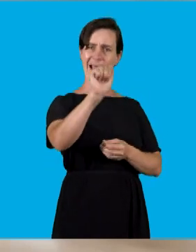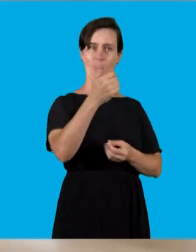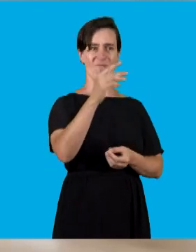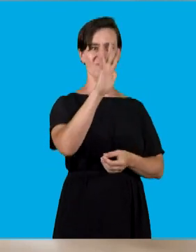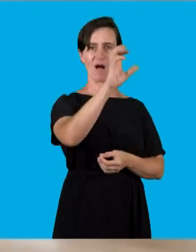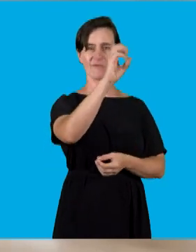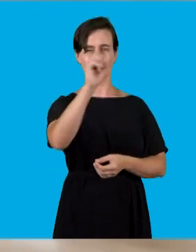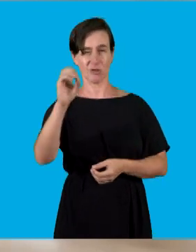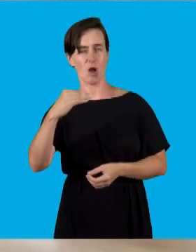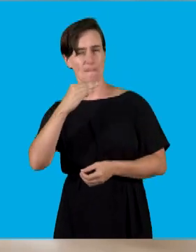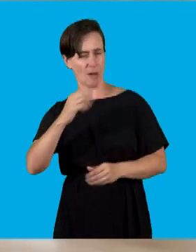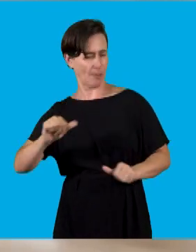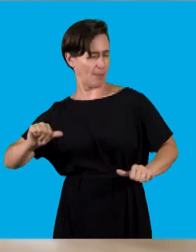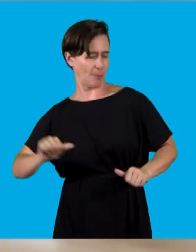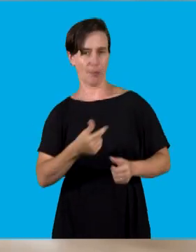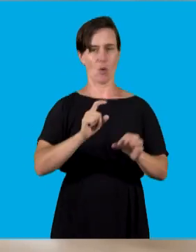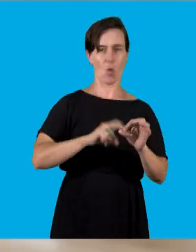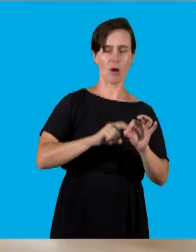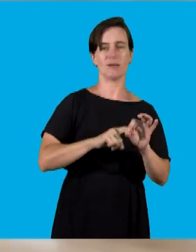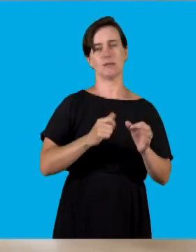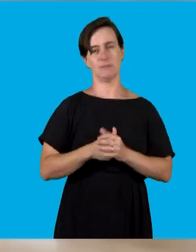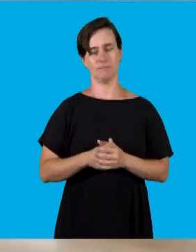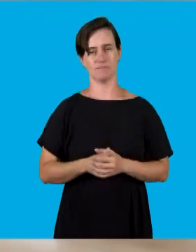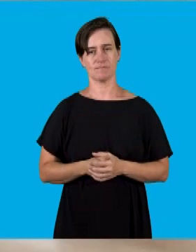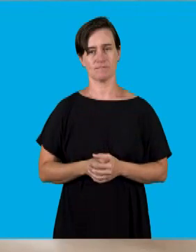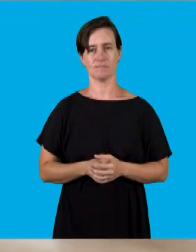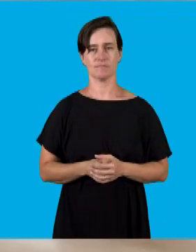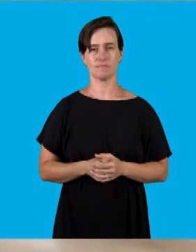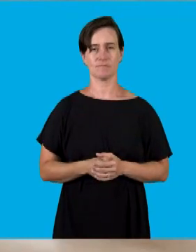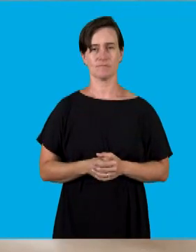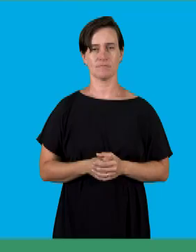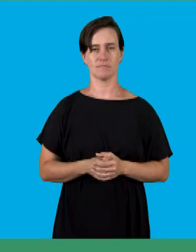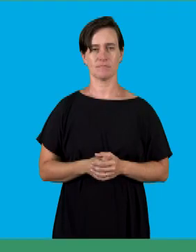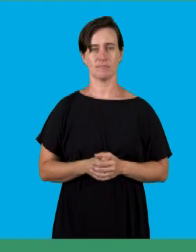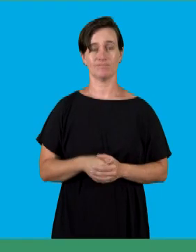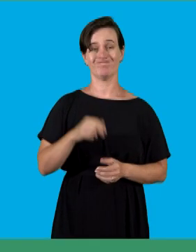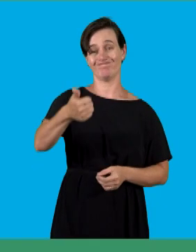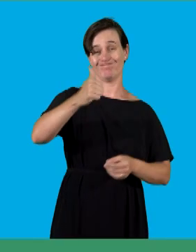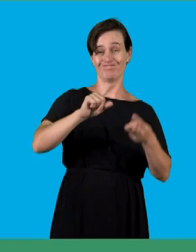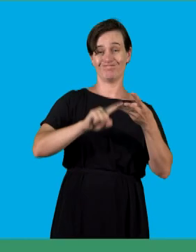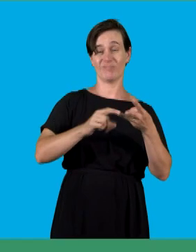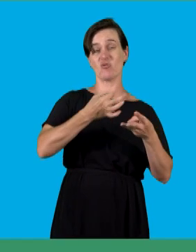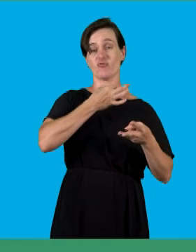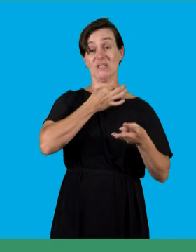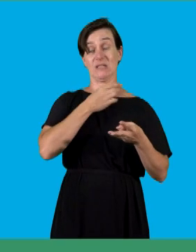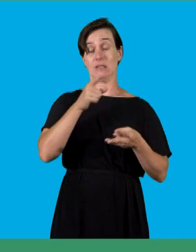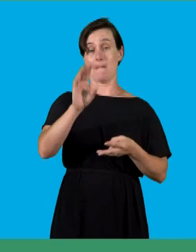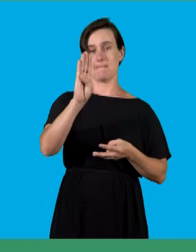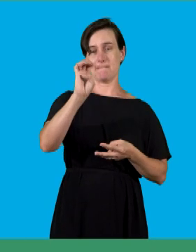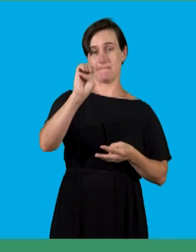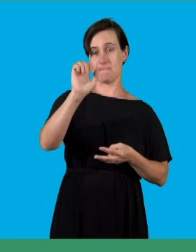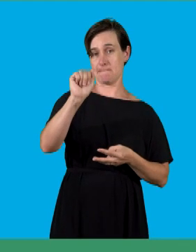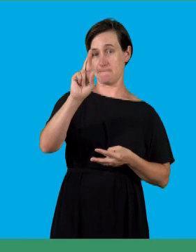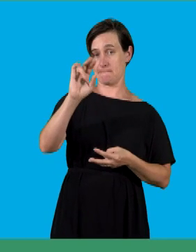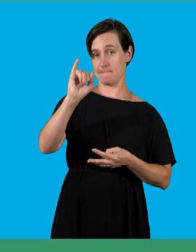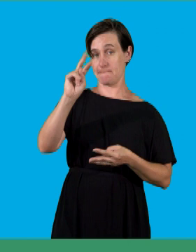5-star. So they are given a certain rank to show the quality. We also have what we call risk